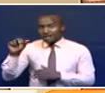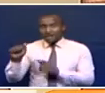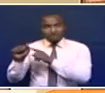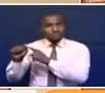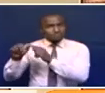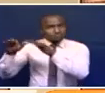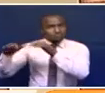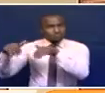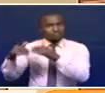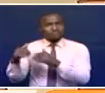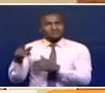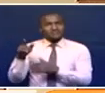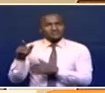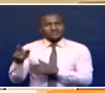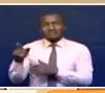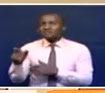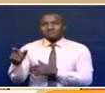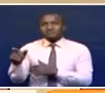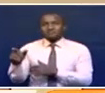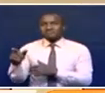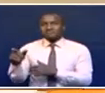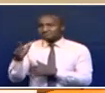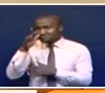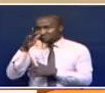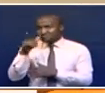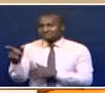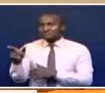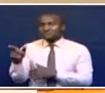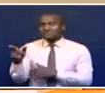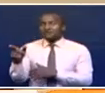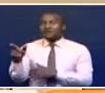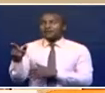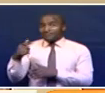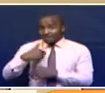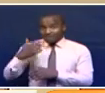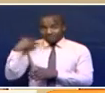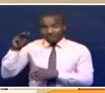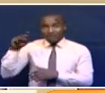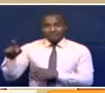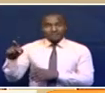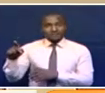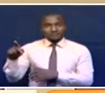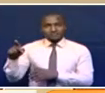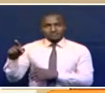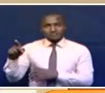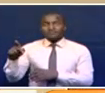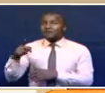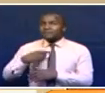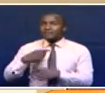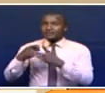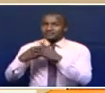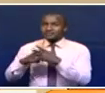irrigation scheme, yes. A big flop. One of the things I did as my member of parliament for my constituency was to start